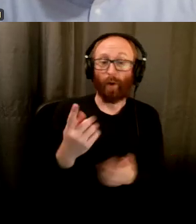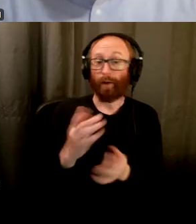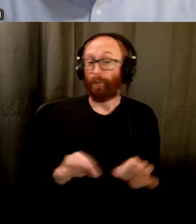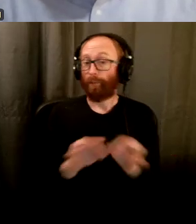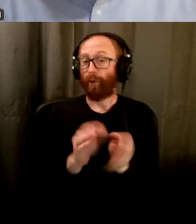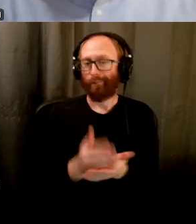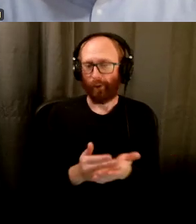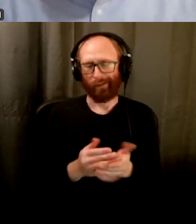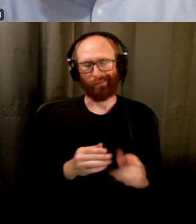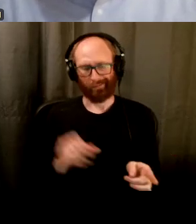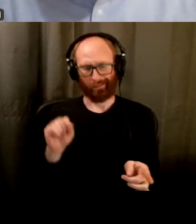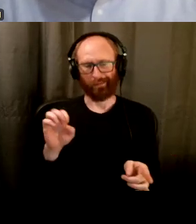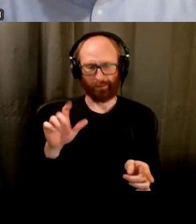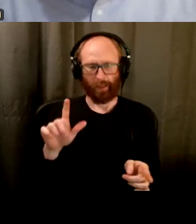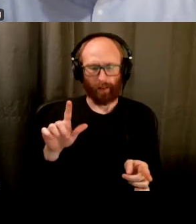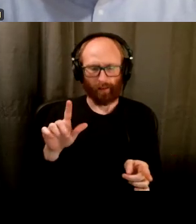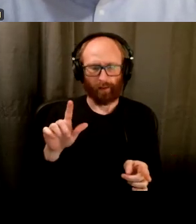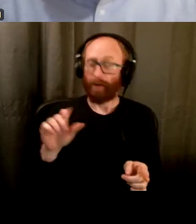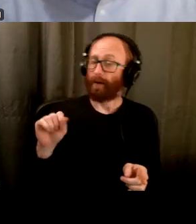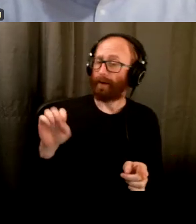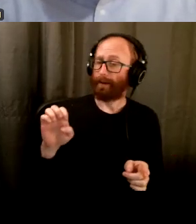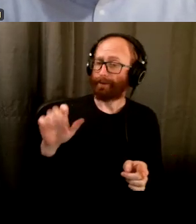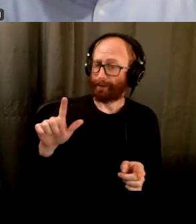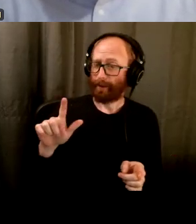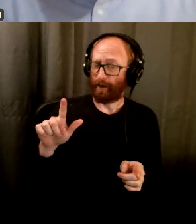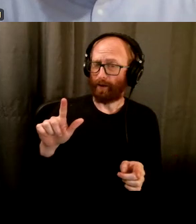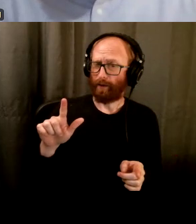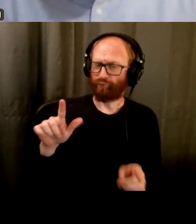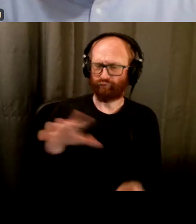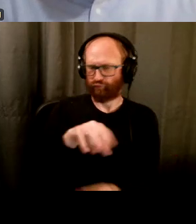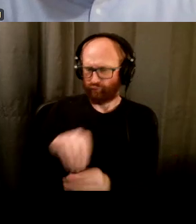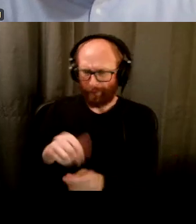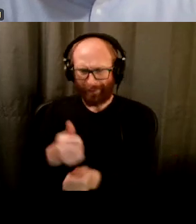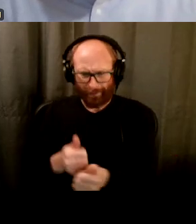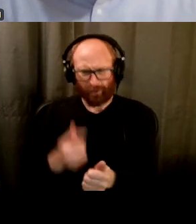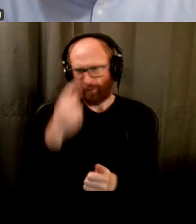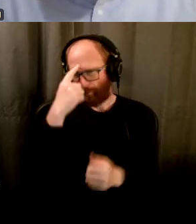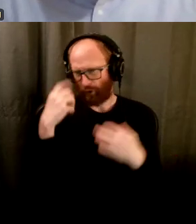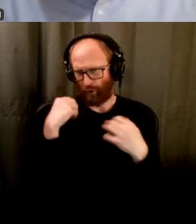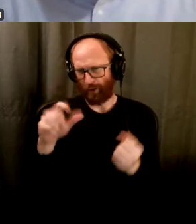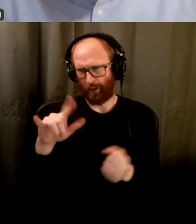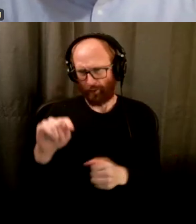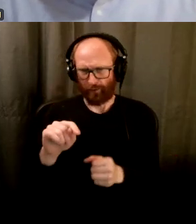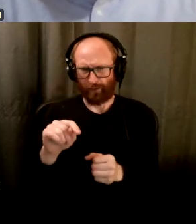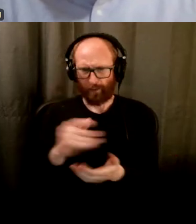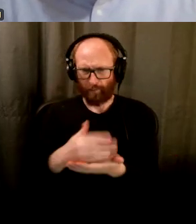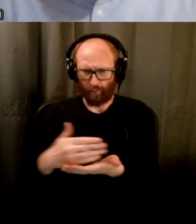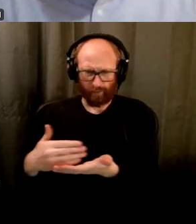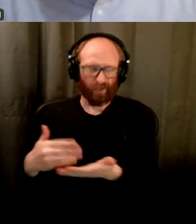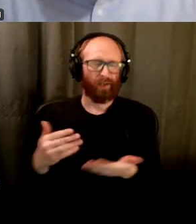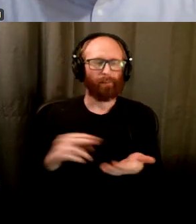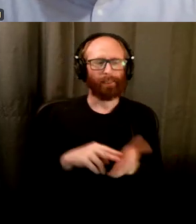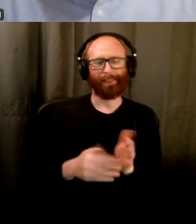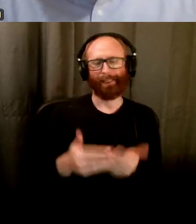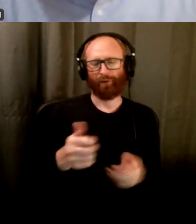that, which social emotional learning is integrated into each mental health literacy component, which makes for an easier transition and to